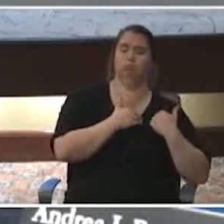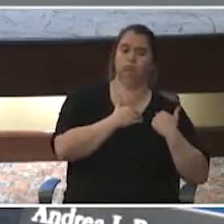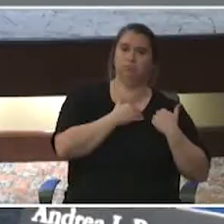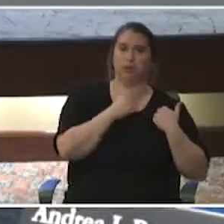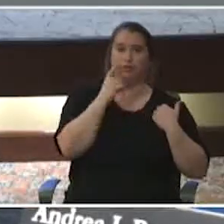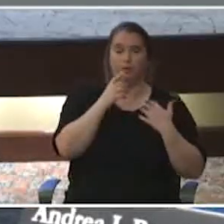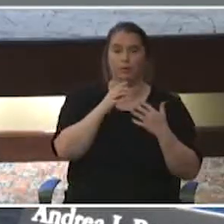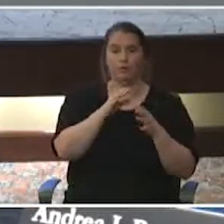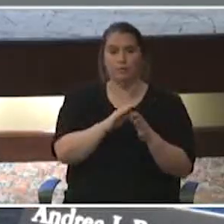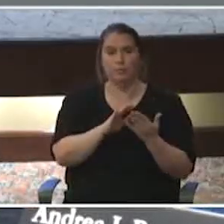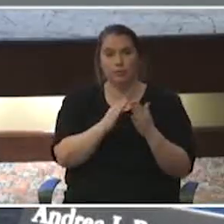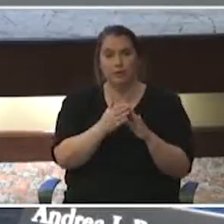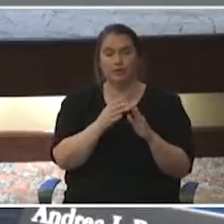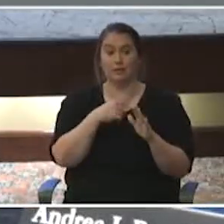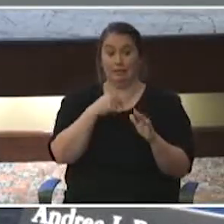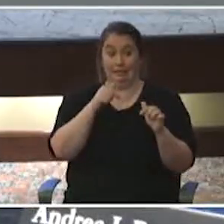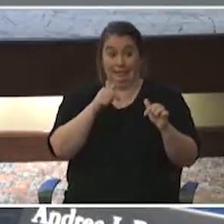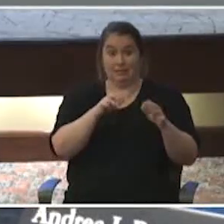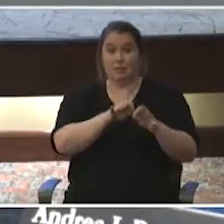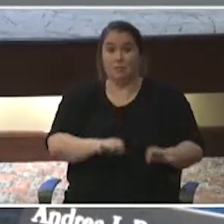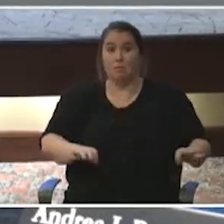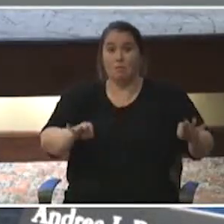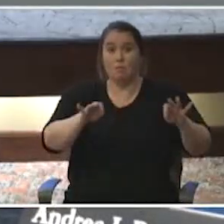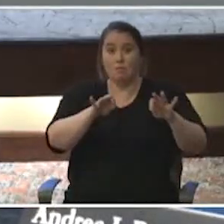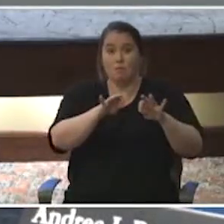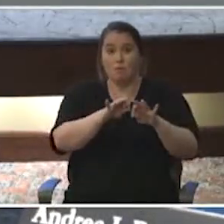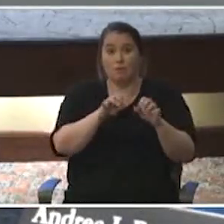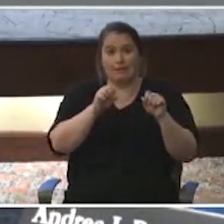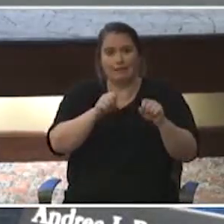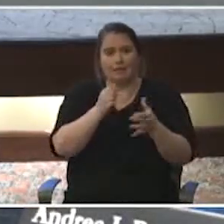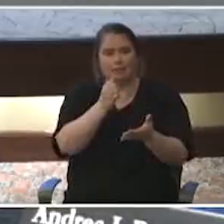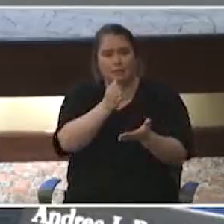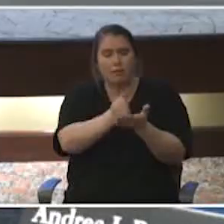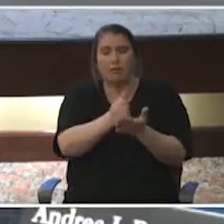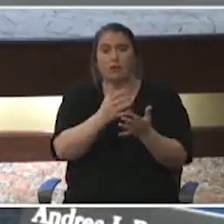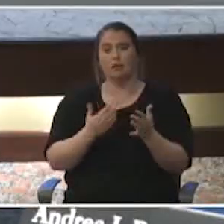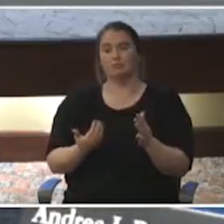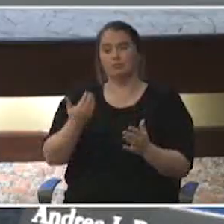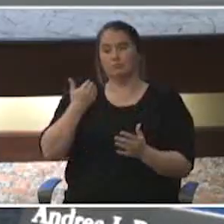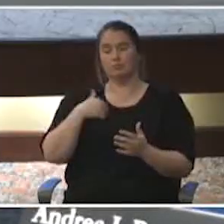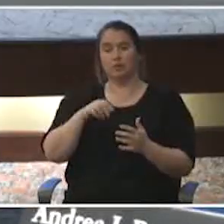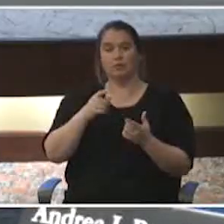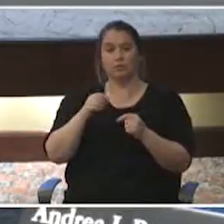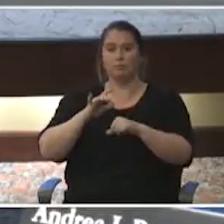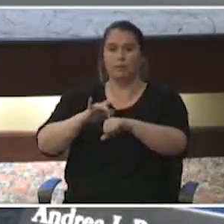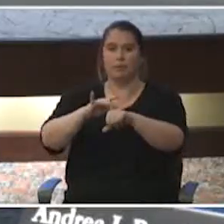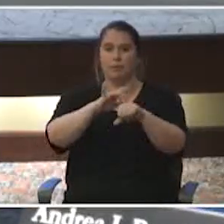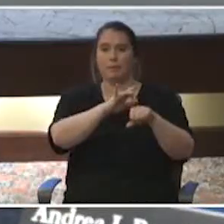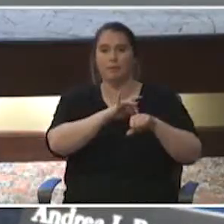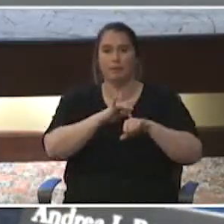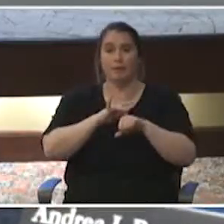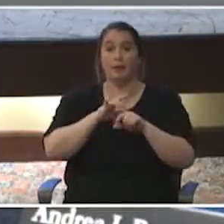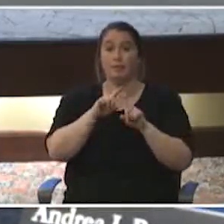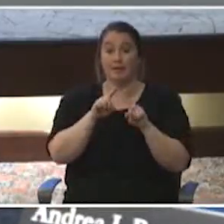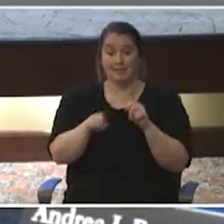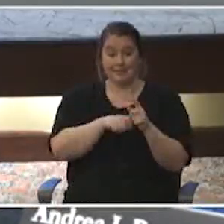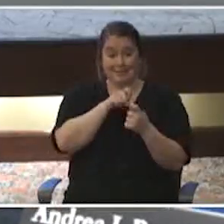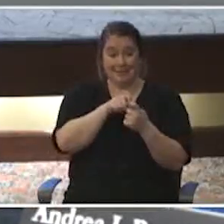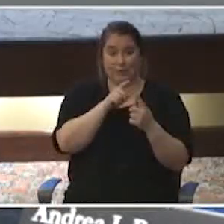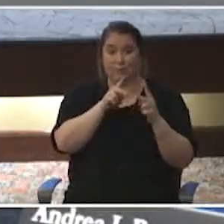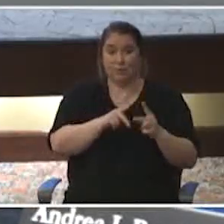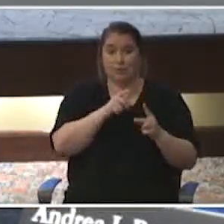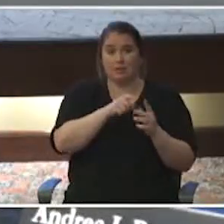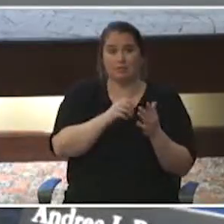of helping free up, it was working on so many different levels of helping the person who needed it, helping the